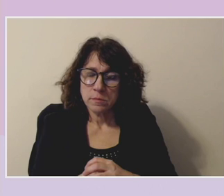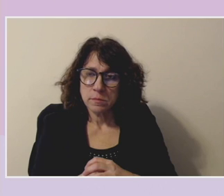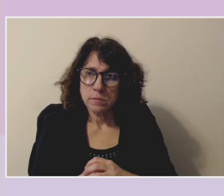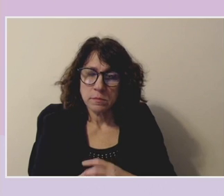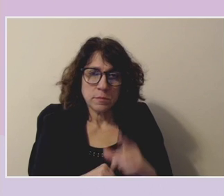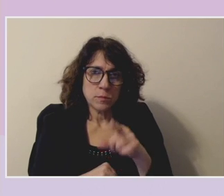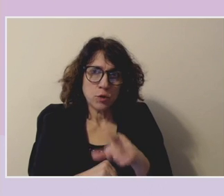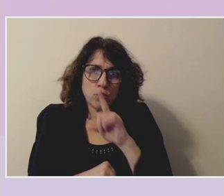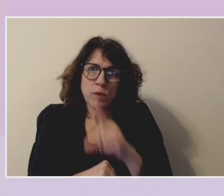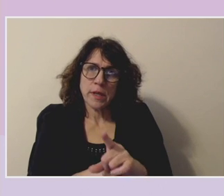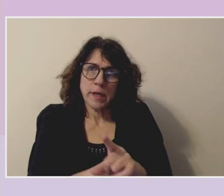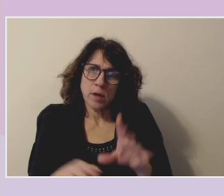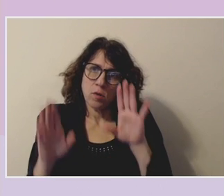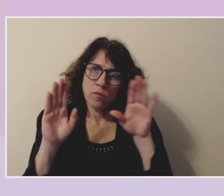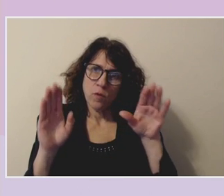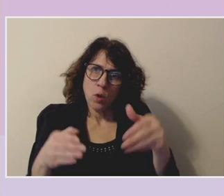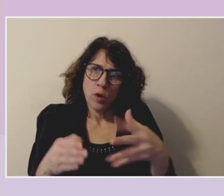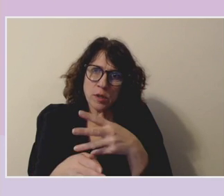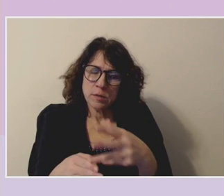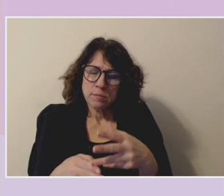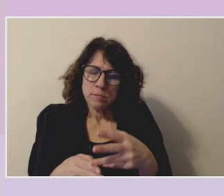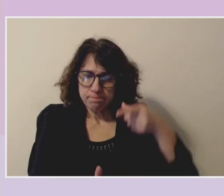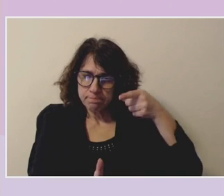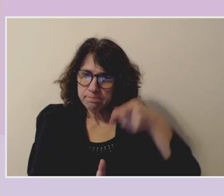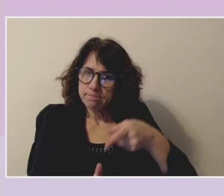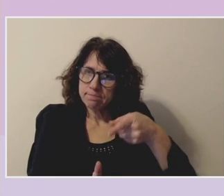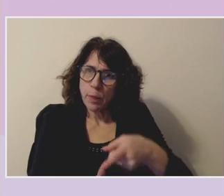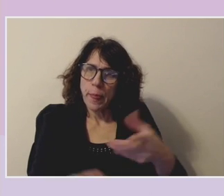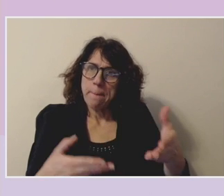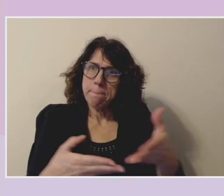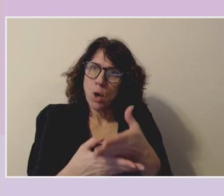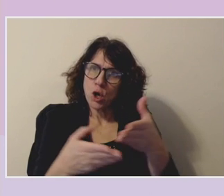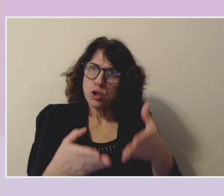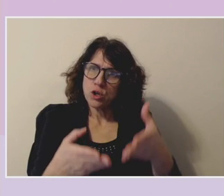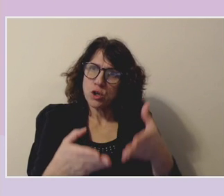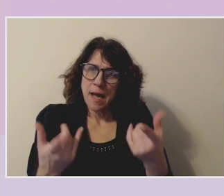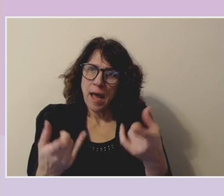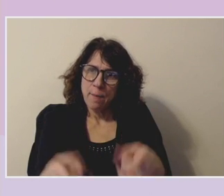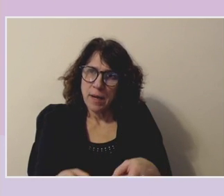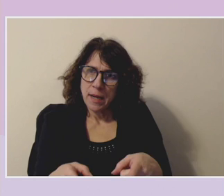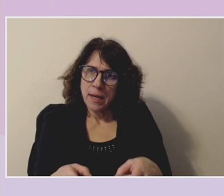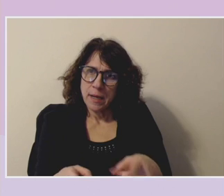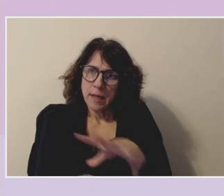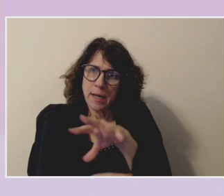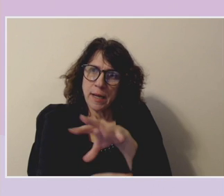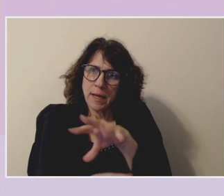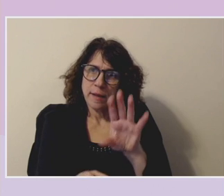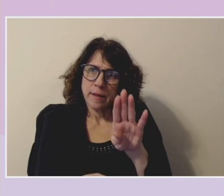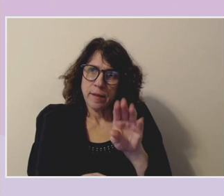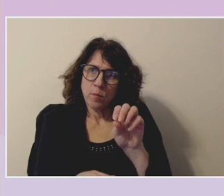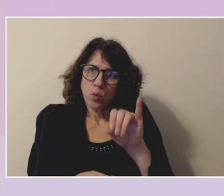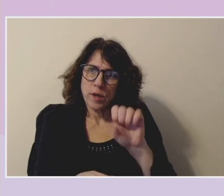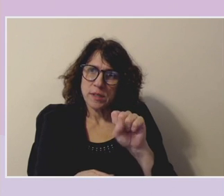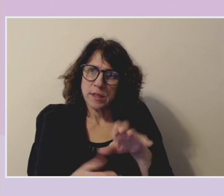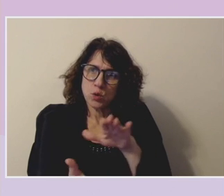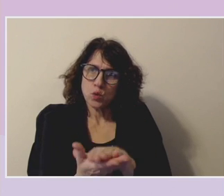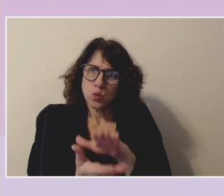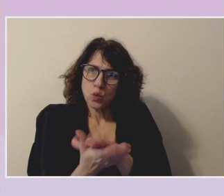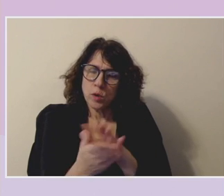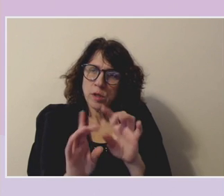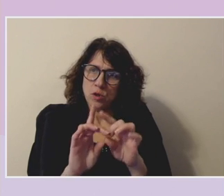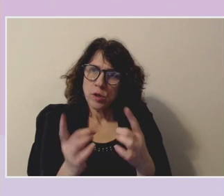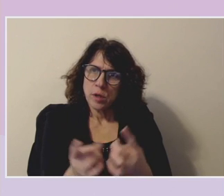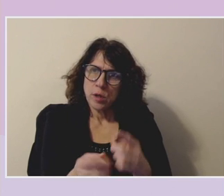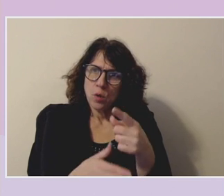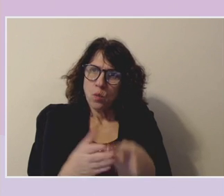really focused in and narrowed in on partnerships that are happening within the Boise School District. What partnerships do you